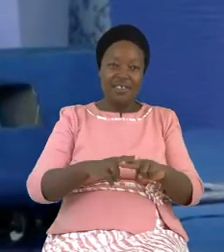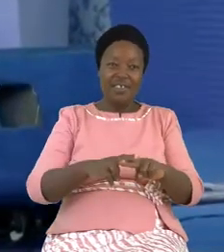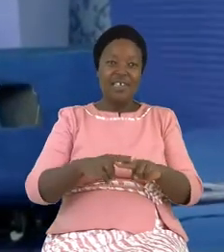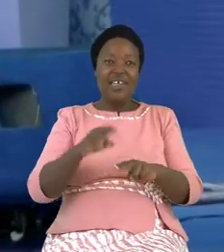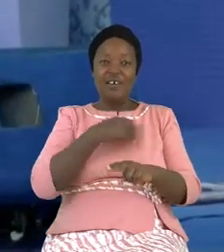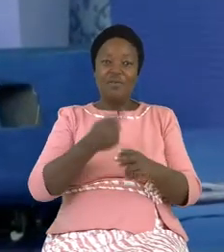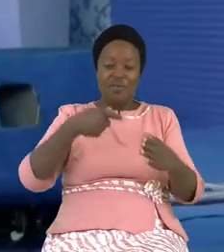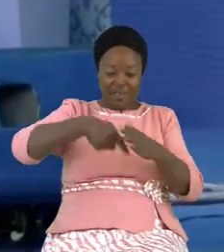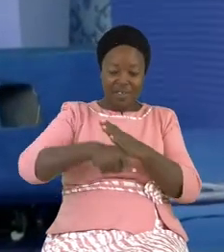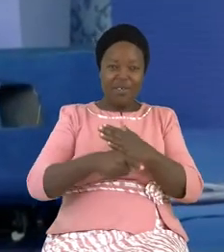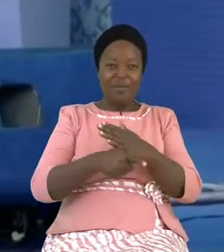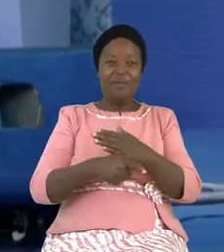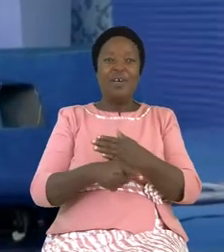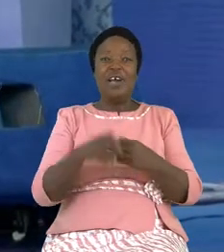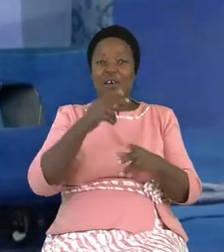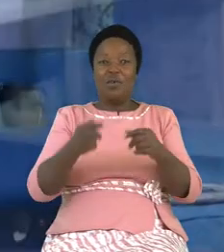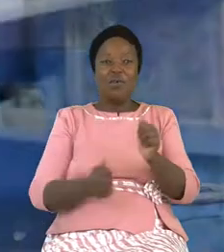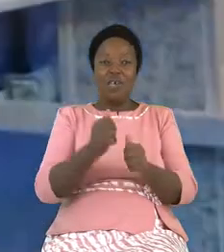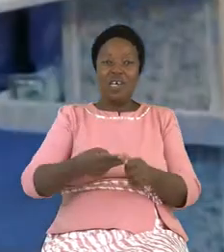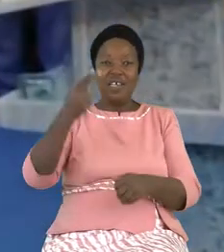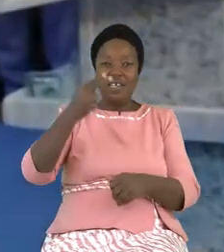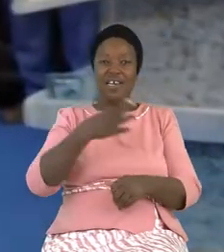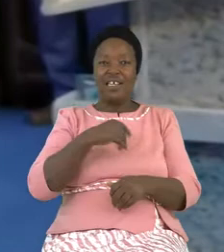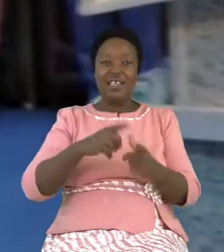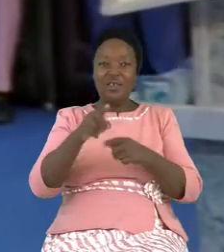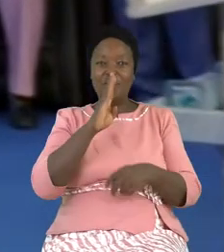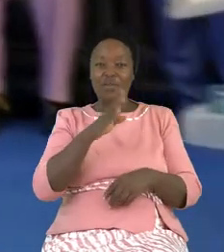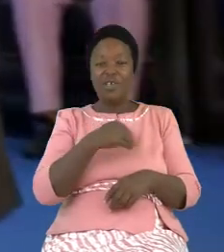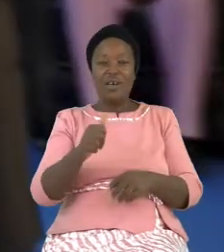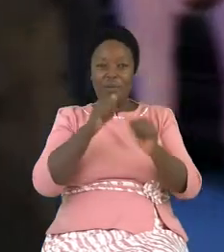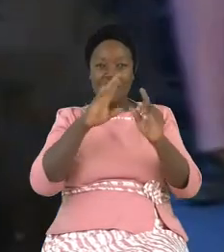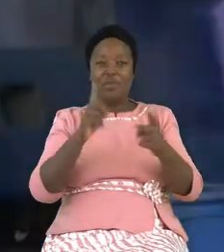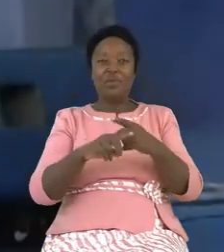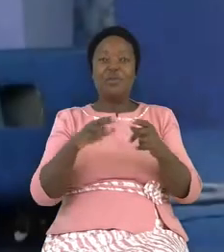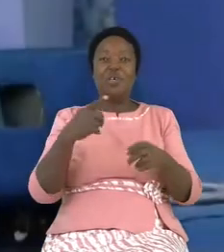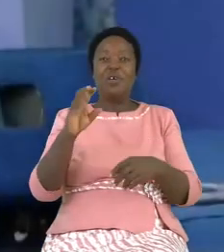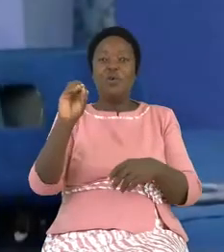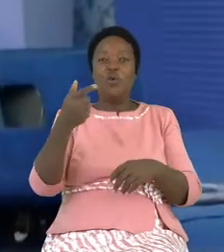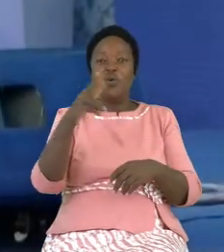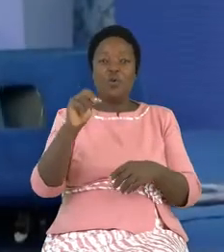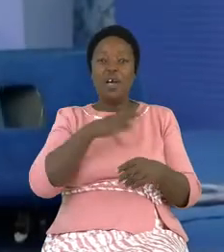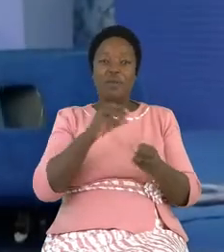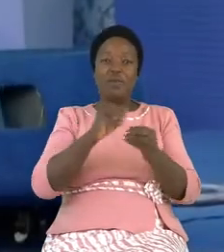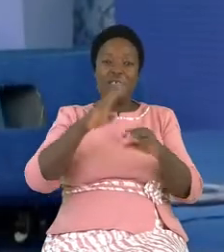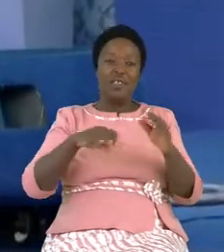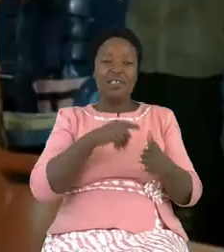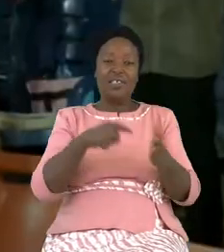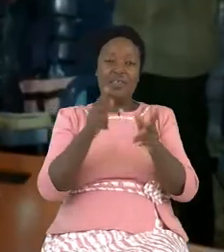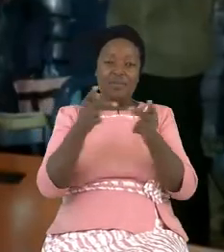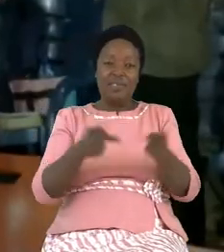deepen, will go higher, and you'll be a blessing to Ogun State and even beyond Ogun State in Jesus'